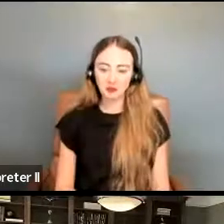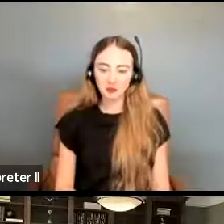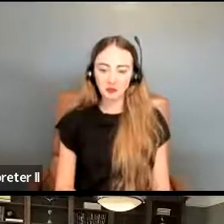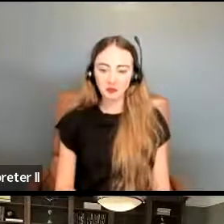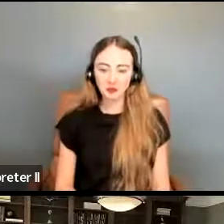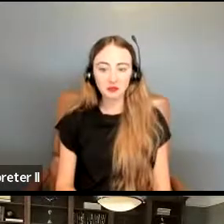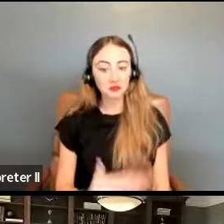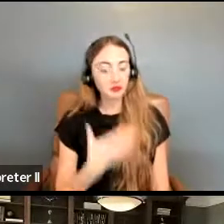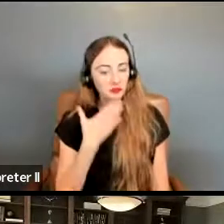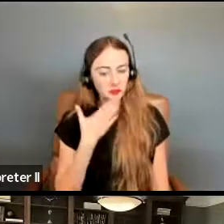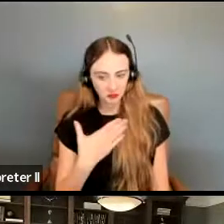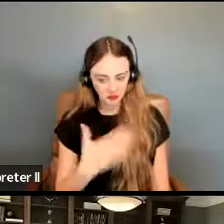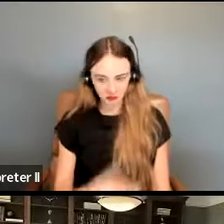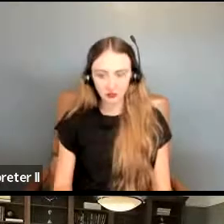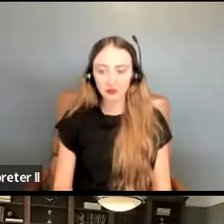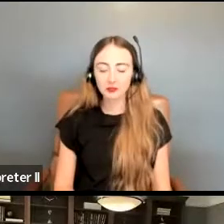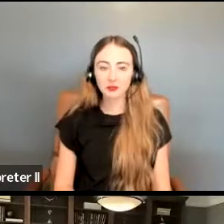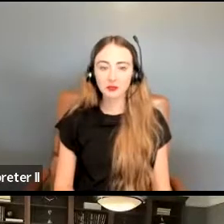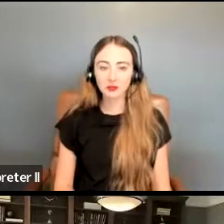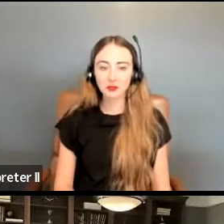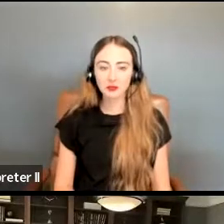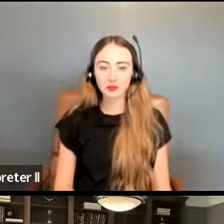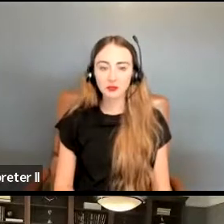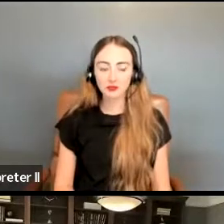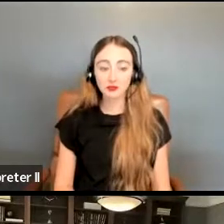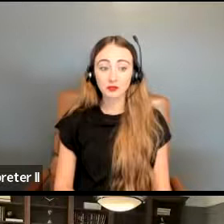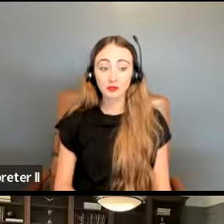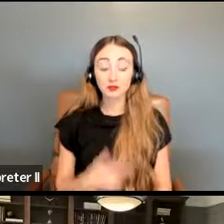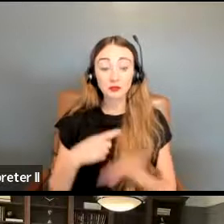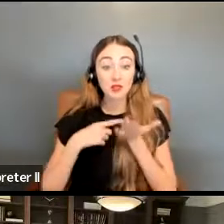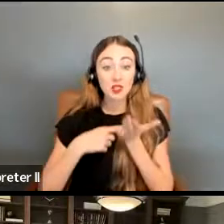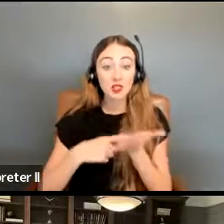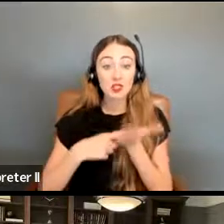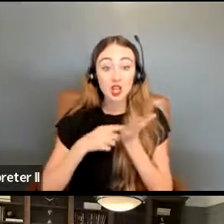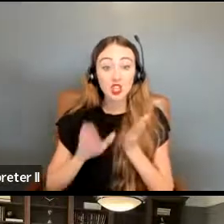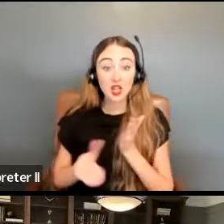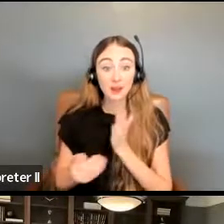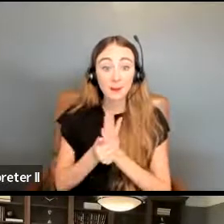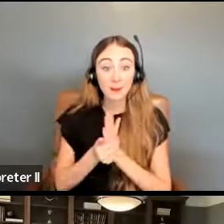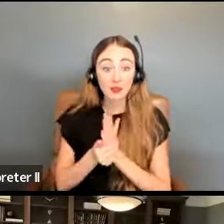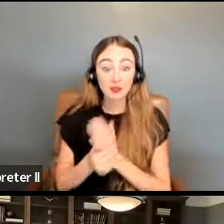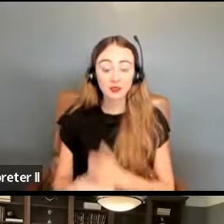Thank you, Councilmember White. Is there discussion on the amendment?